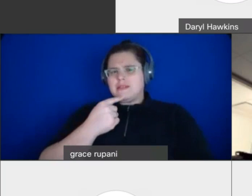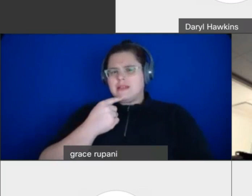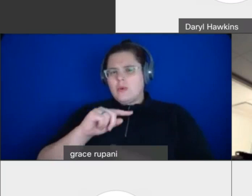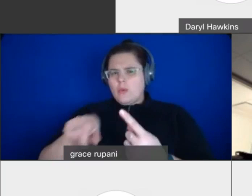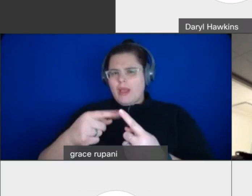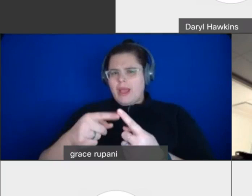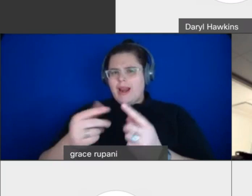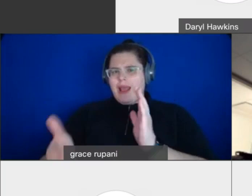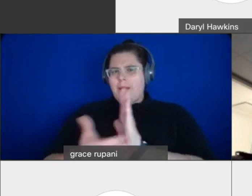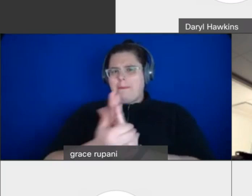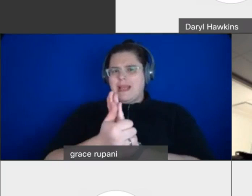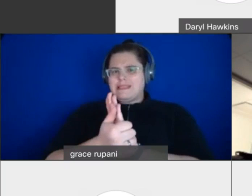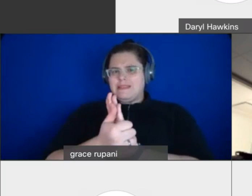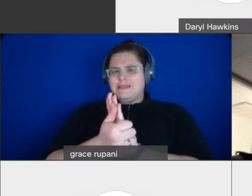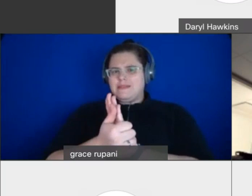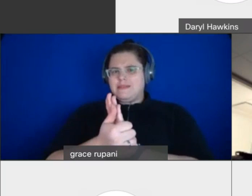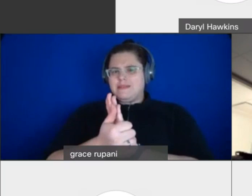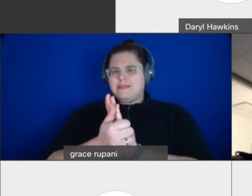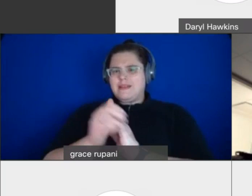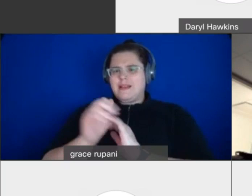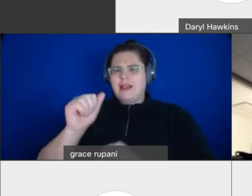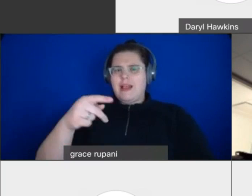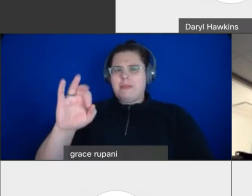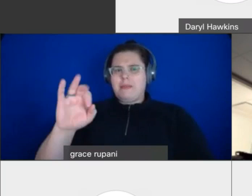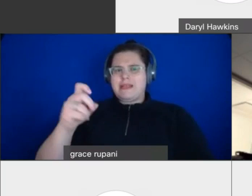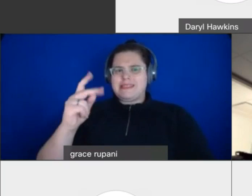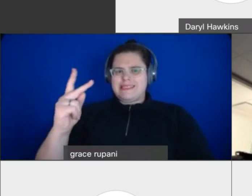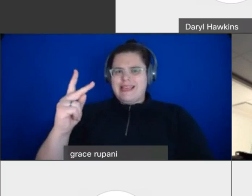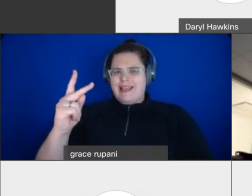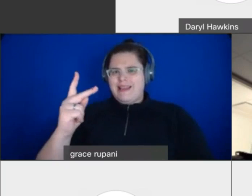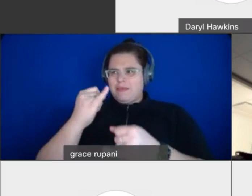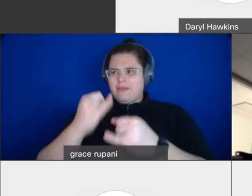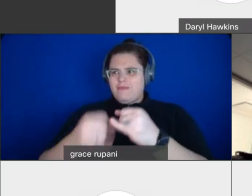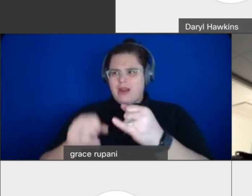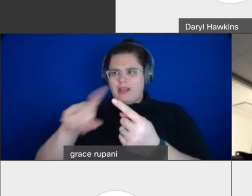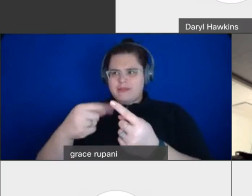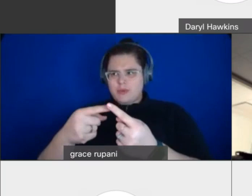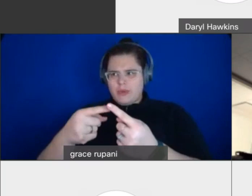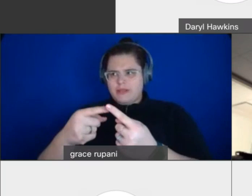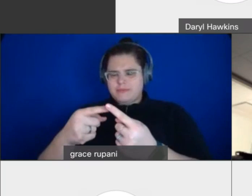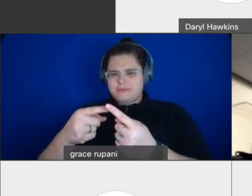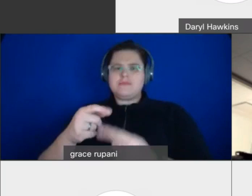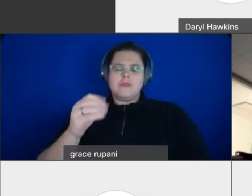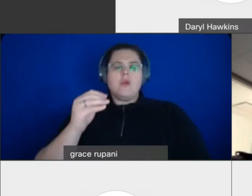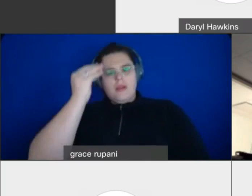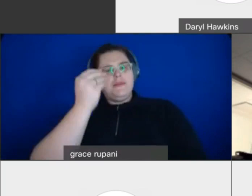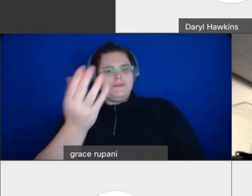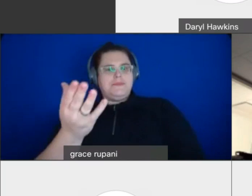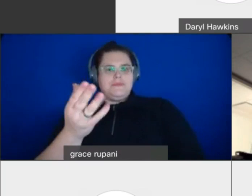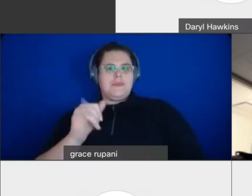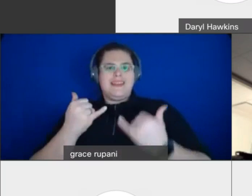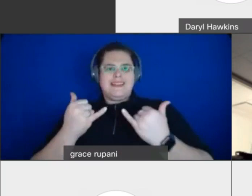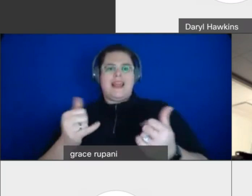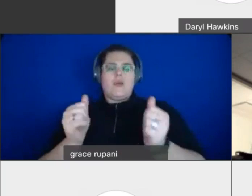be finalized? As I stated, it is now in the hands of our partners at DC Healthcare